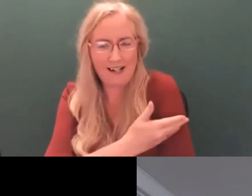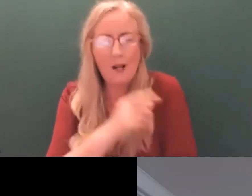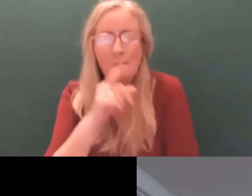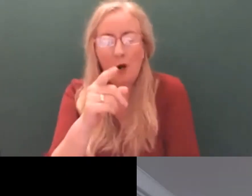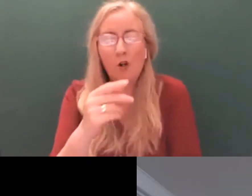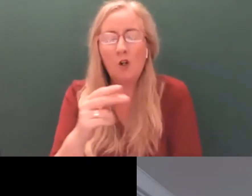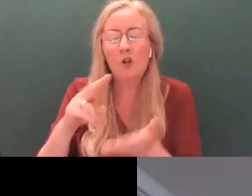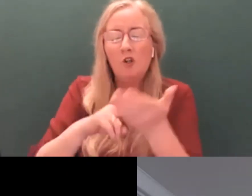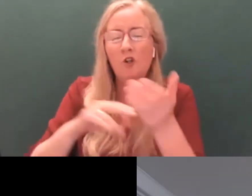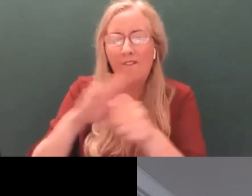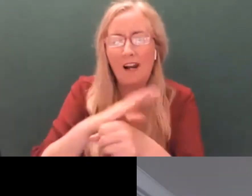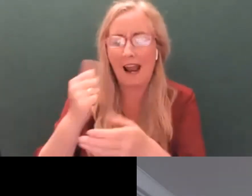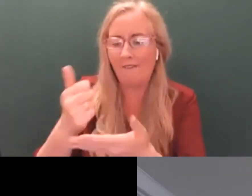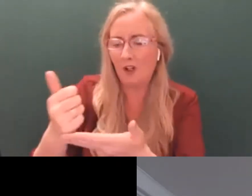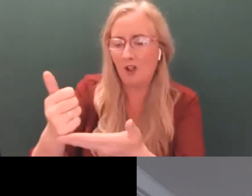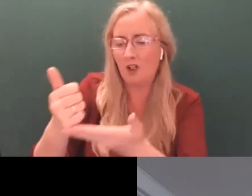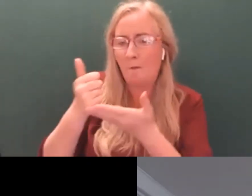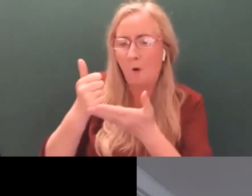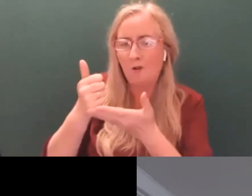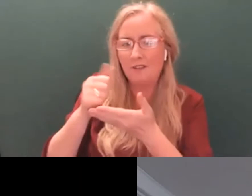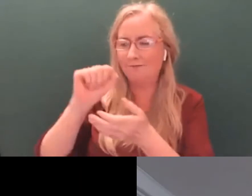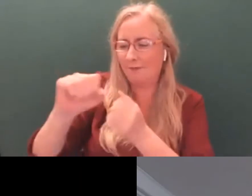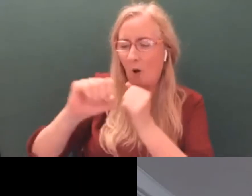support of the webinar structure.